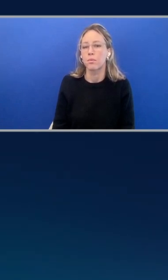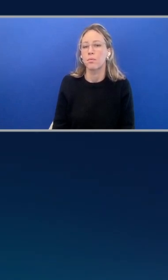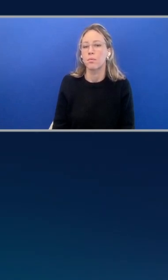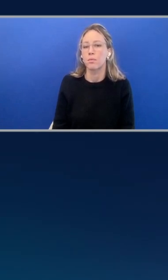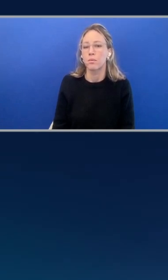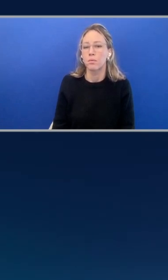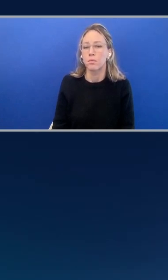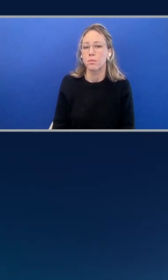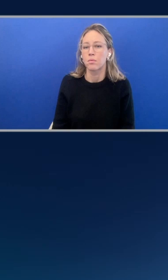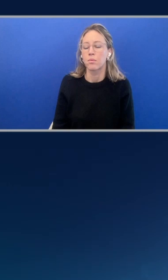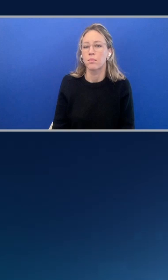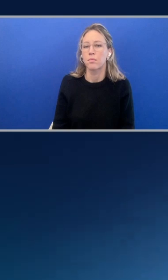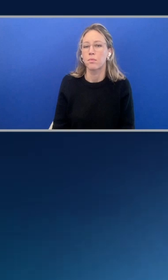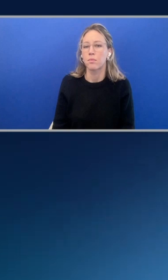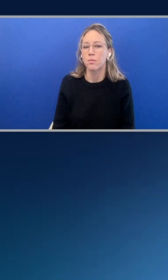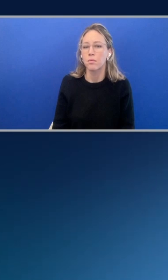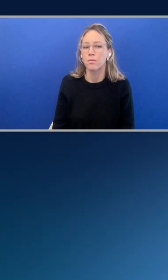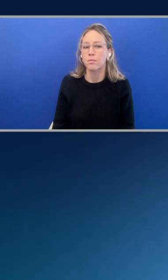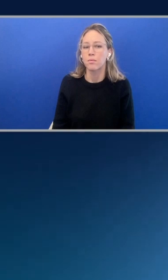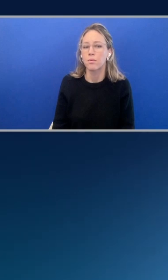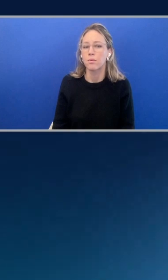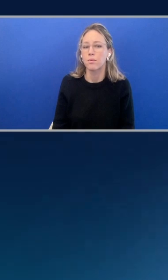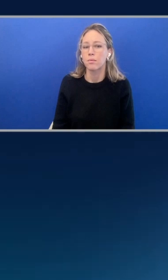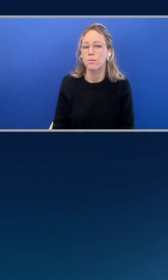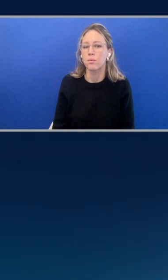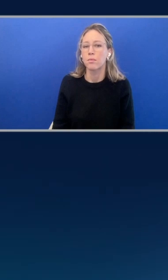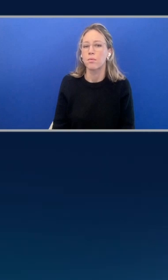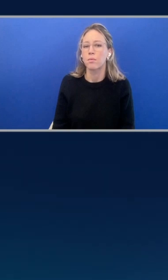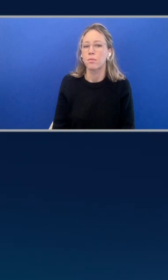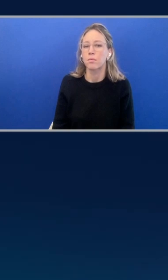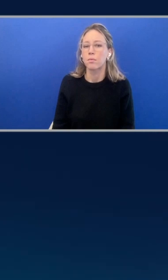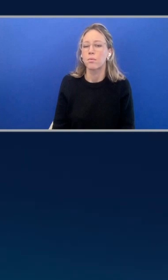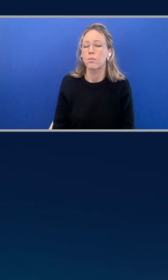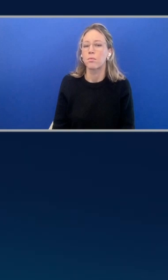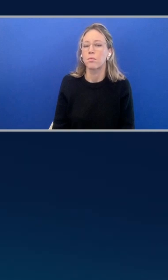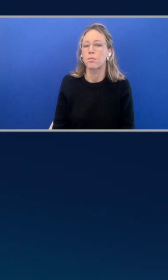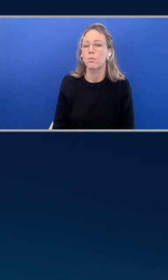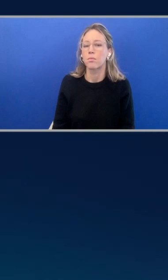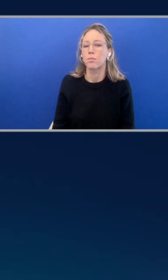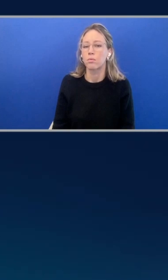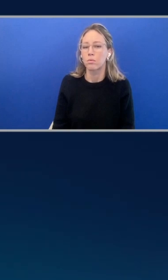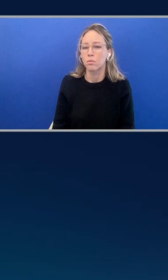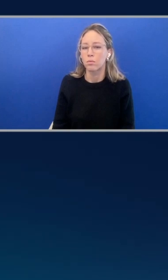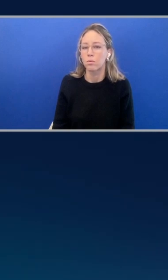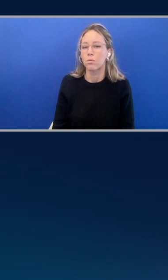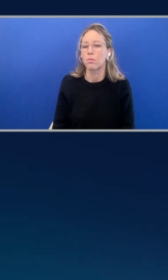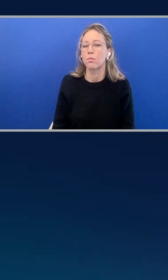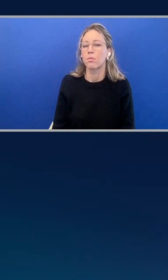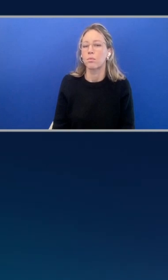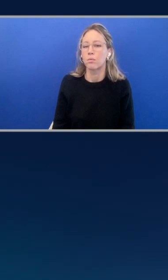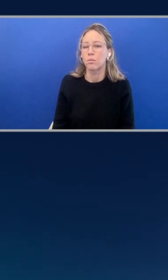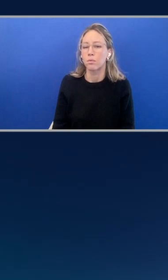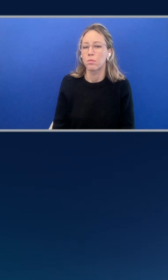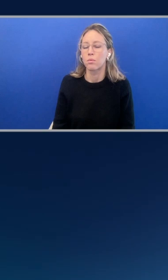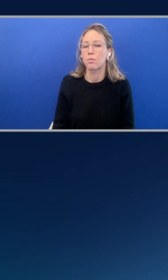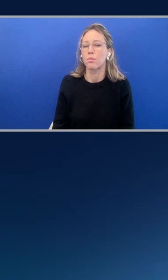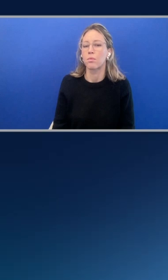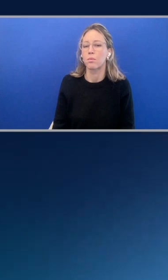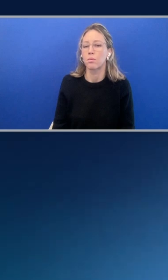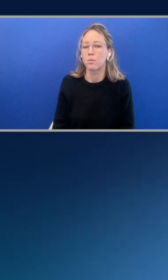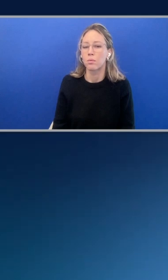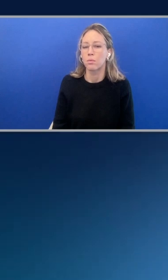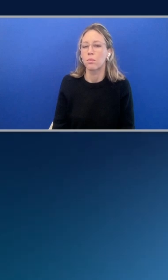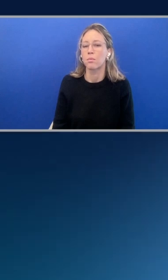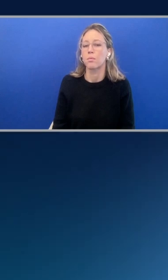me, invited me to help them out in a way to make some suggestions of how to design and also